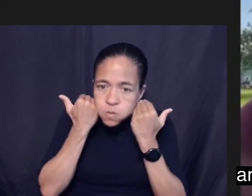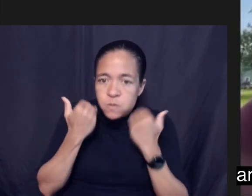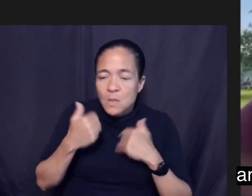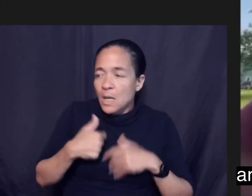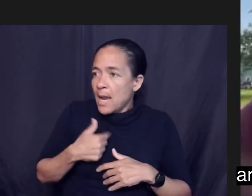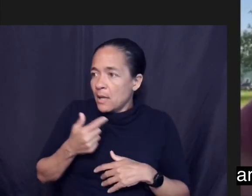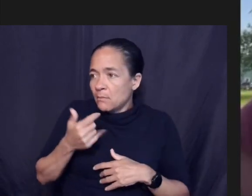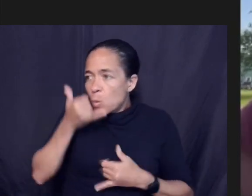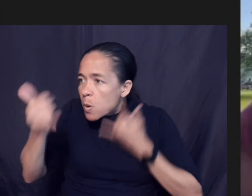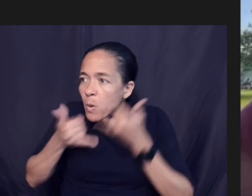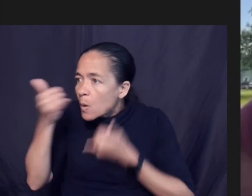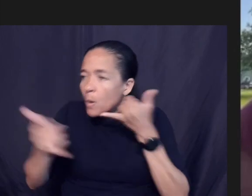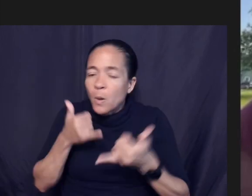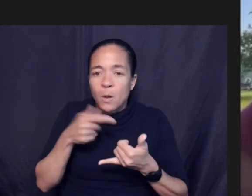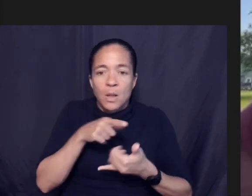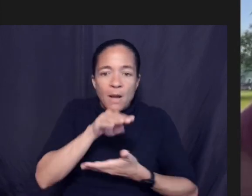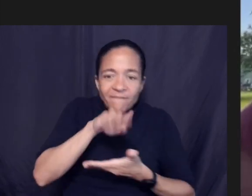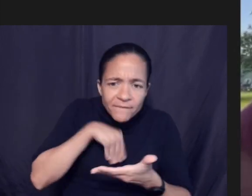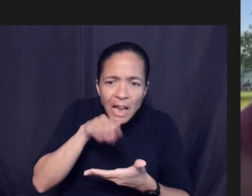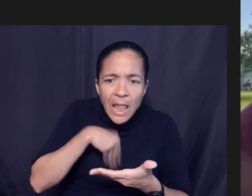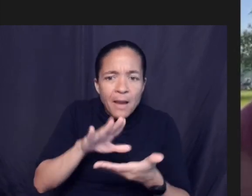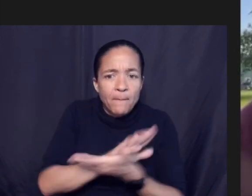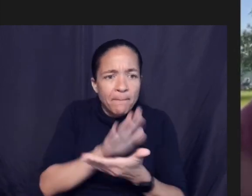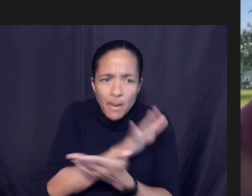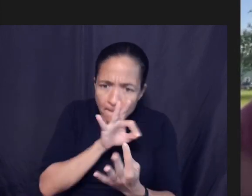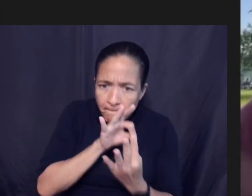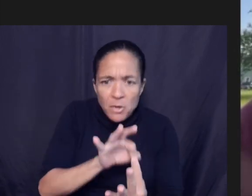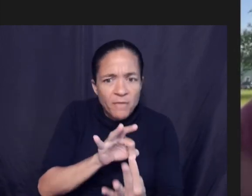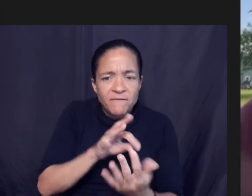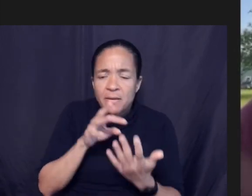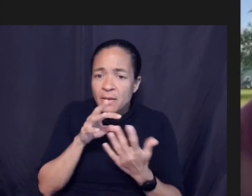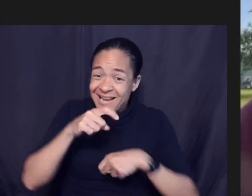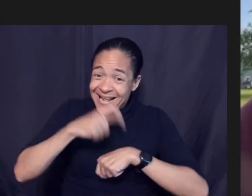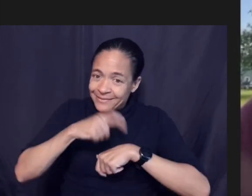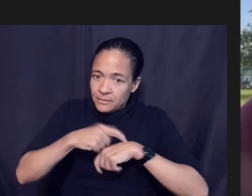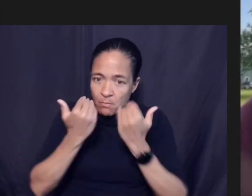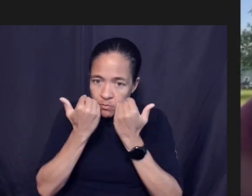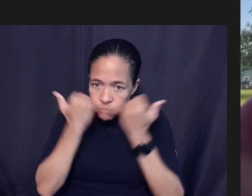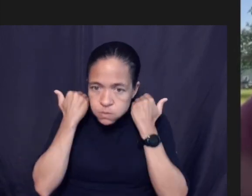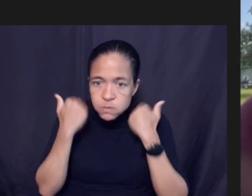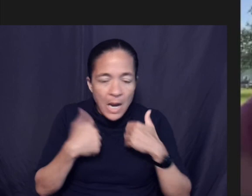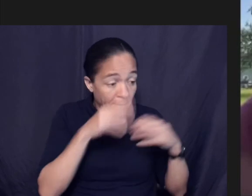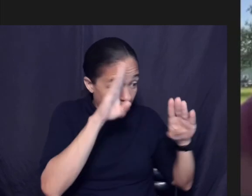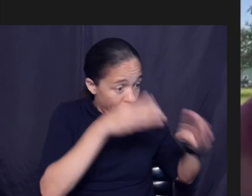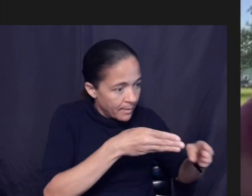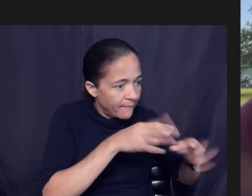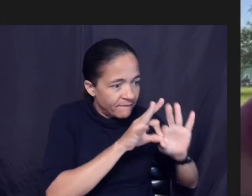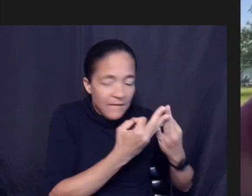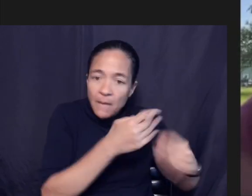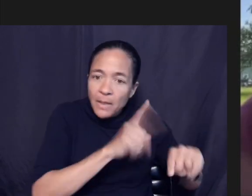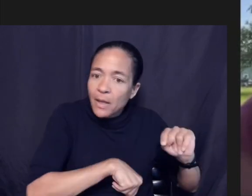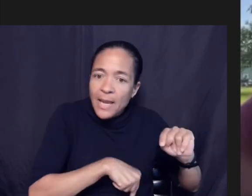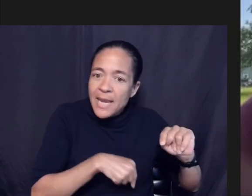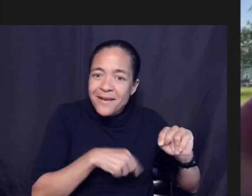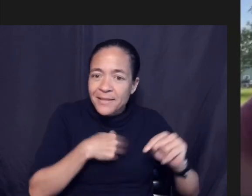form, okay, dotted and crossed and filled out. Like that's time away from your kids, from